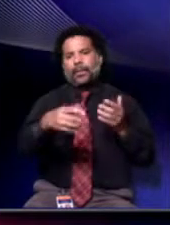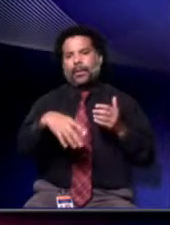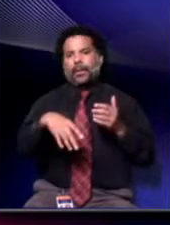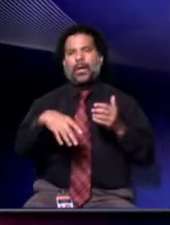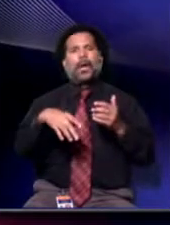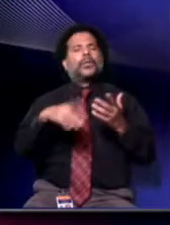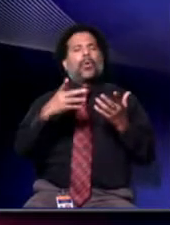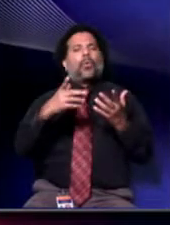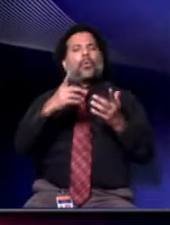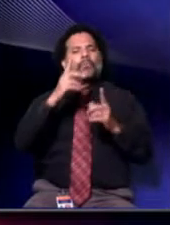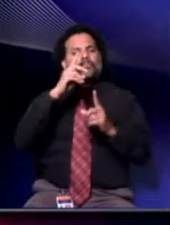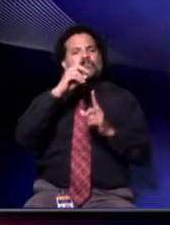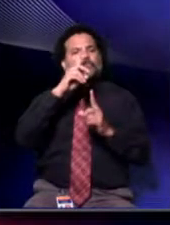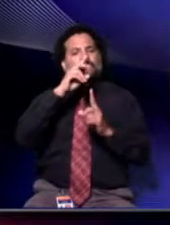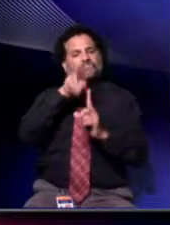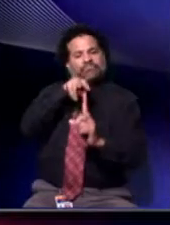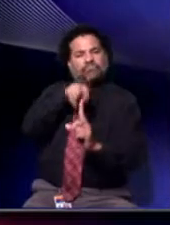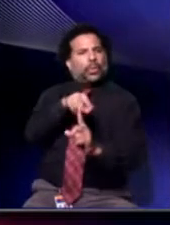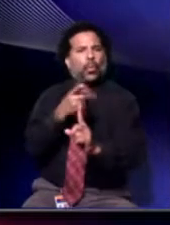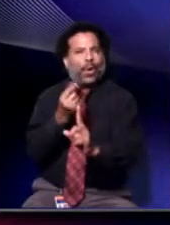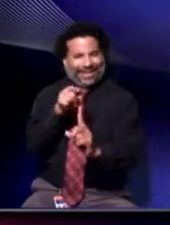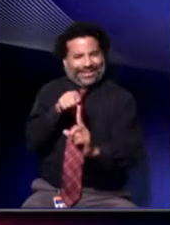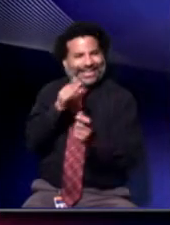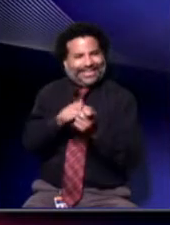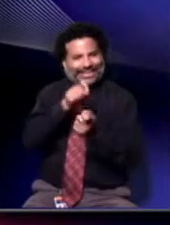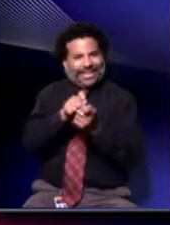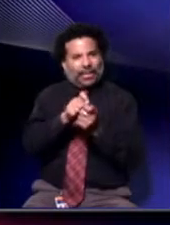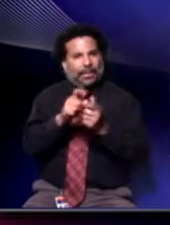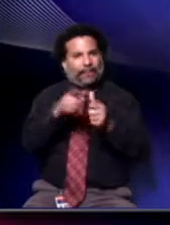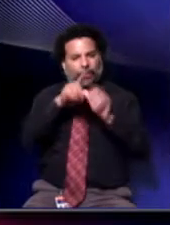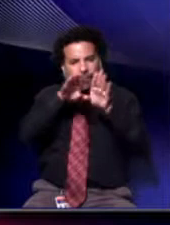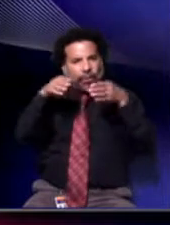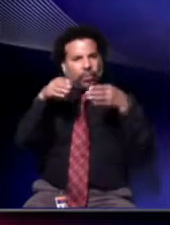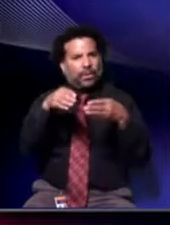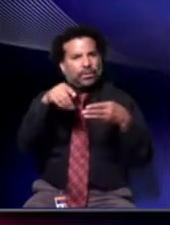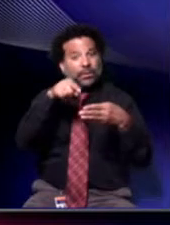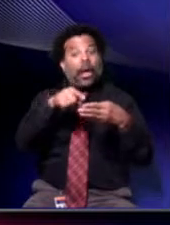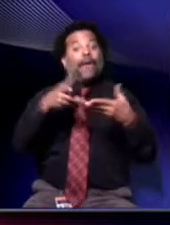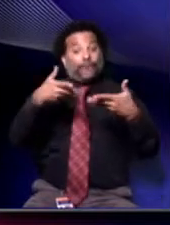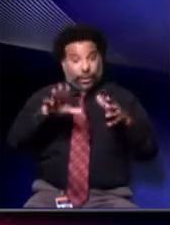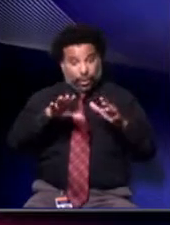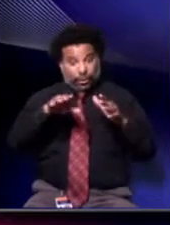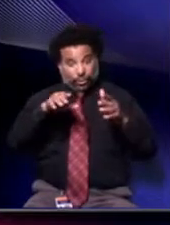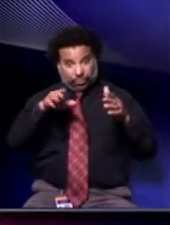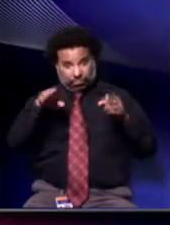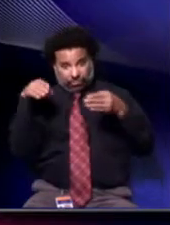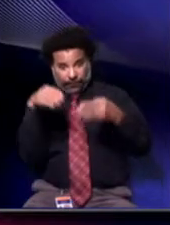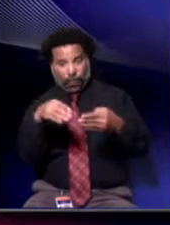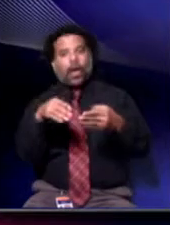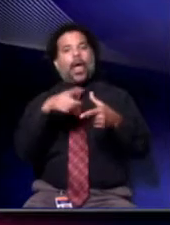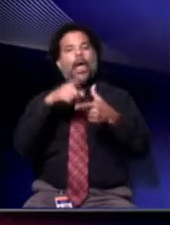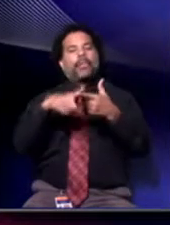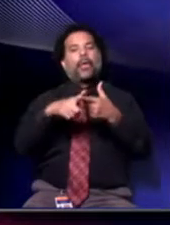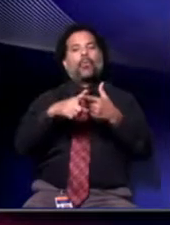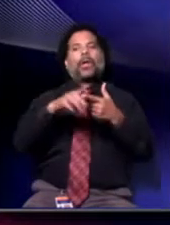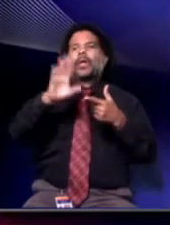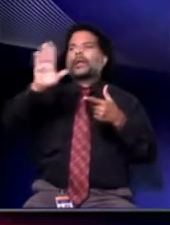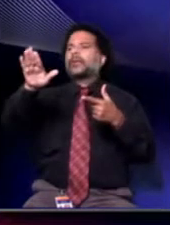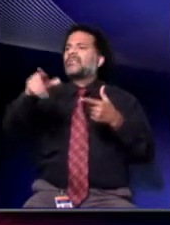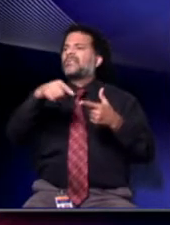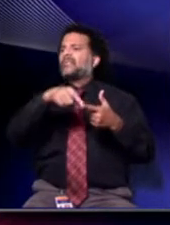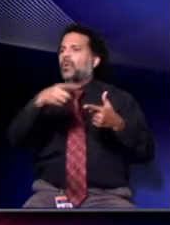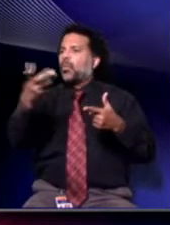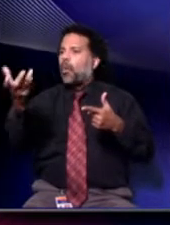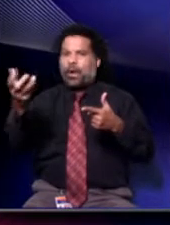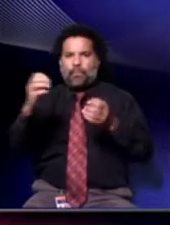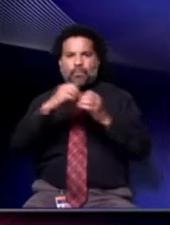see this, excuse me, how we want to see this is how we will ask more specific questions about what we're looking for.